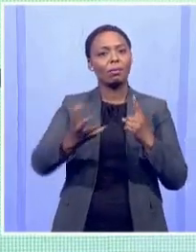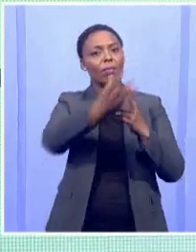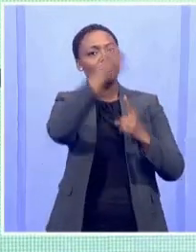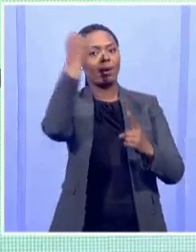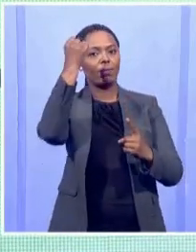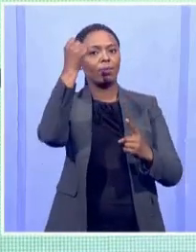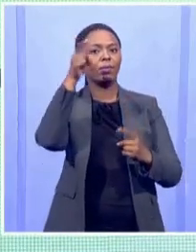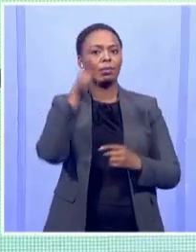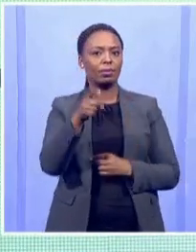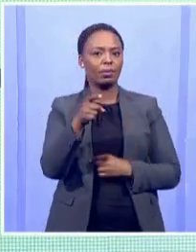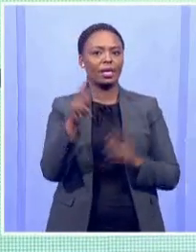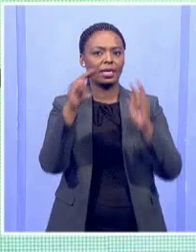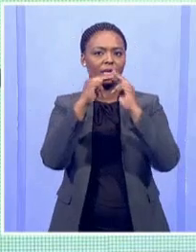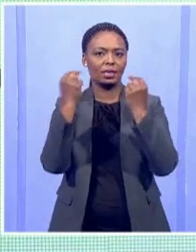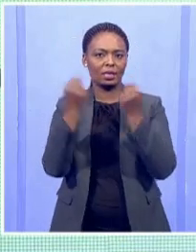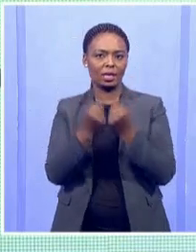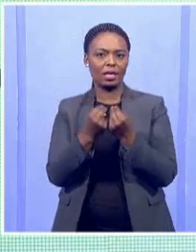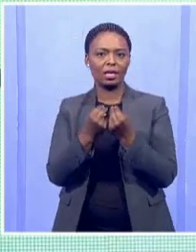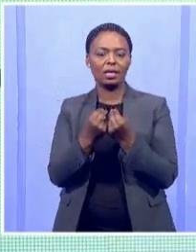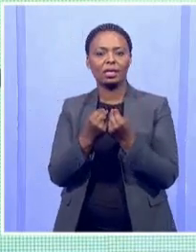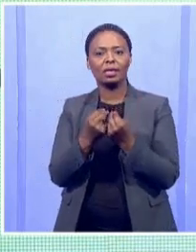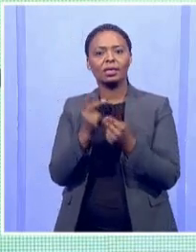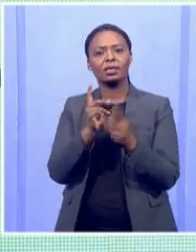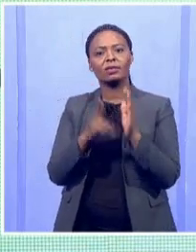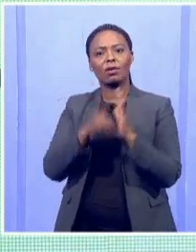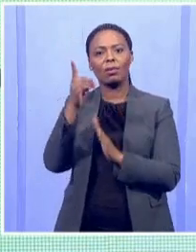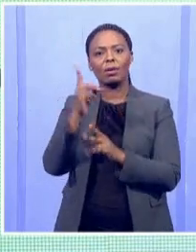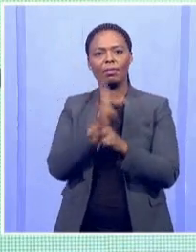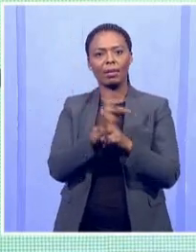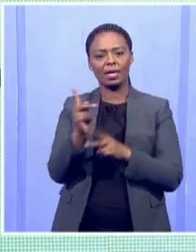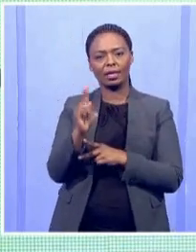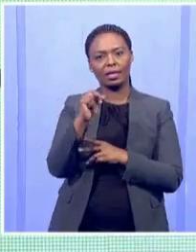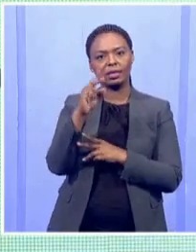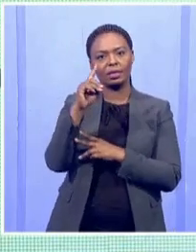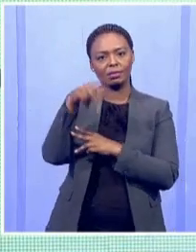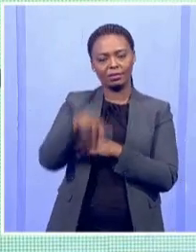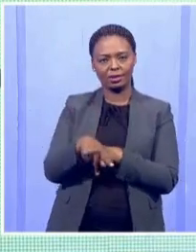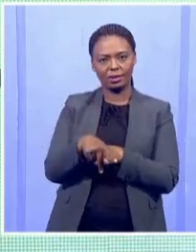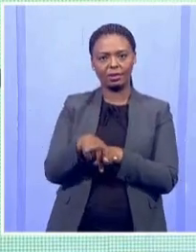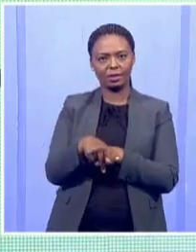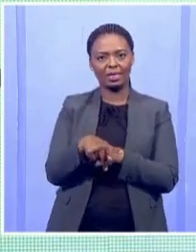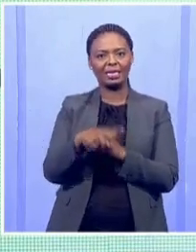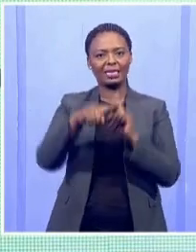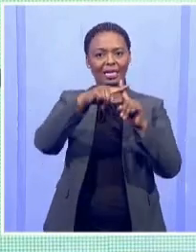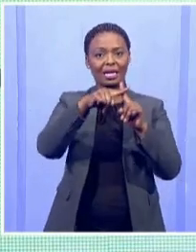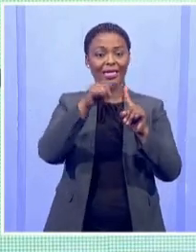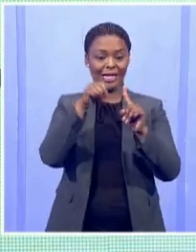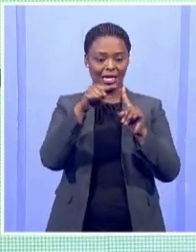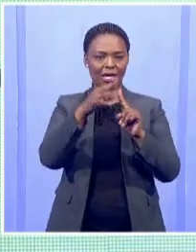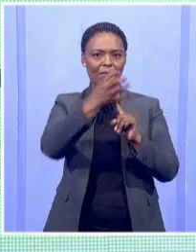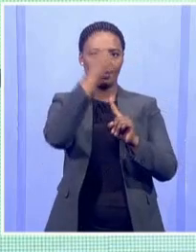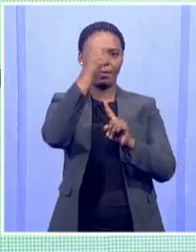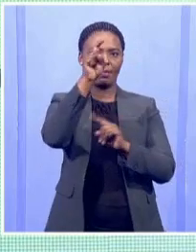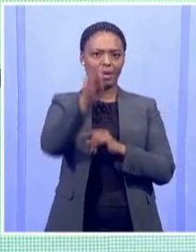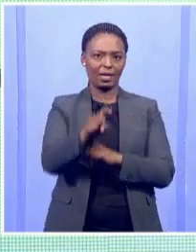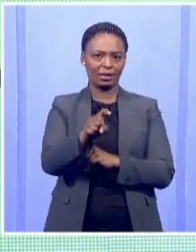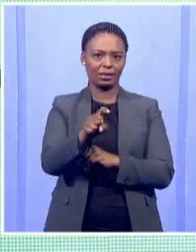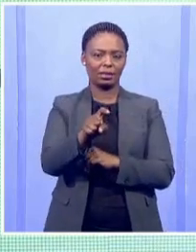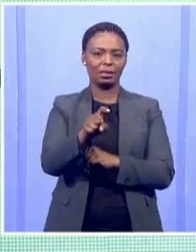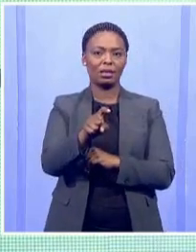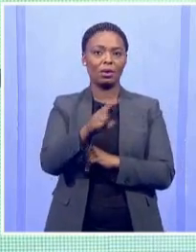National Development Plan targets. And hopefully beyond that, we can even improve if we can manage some of